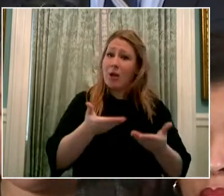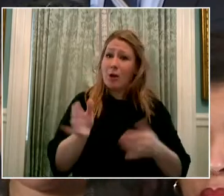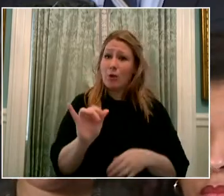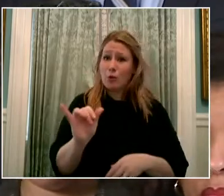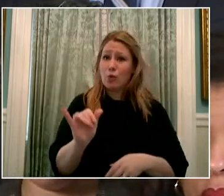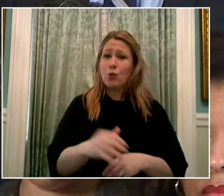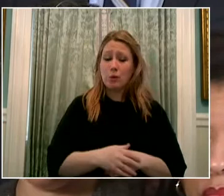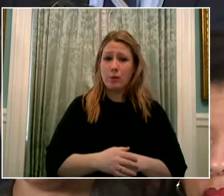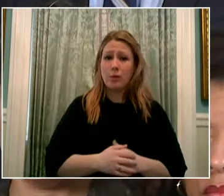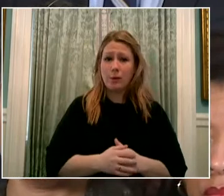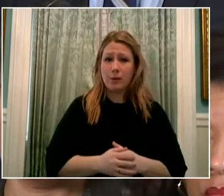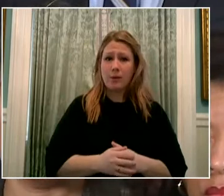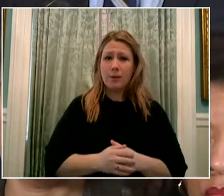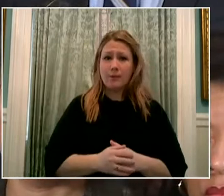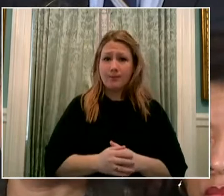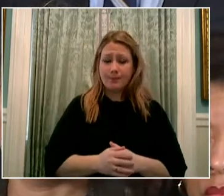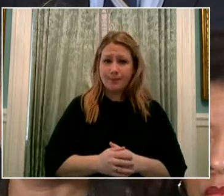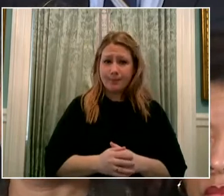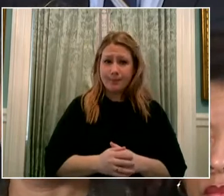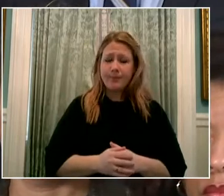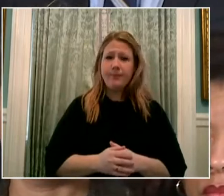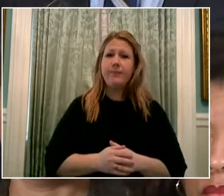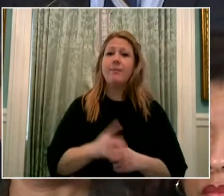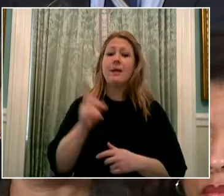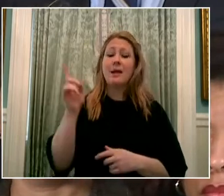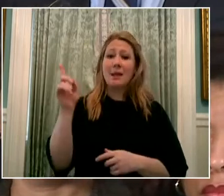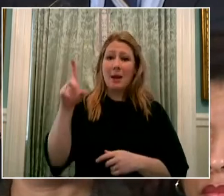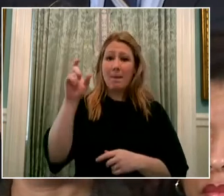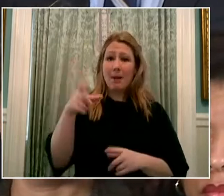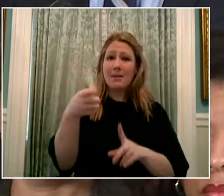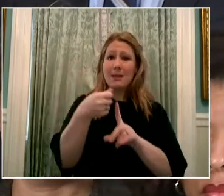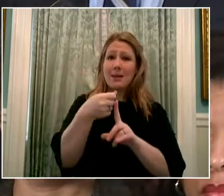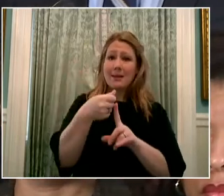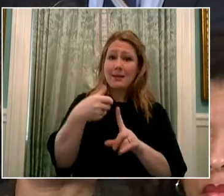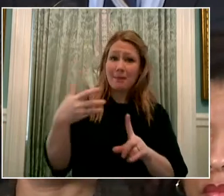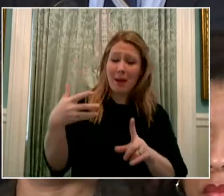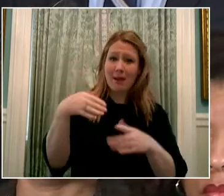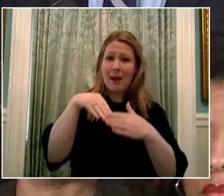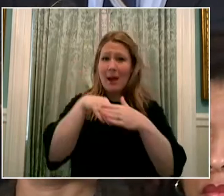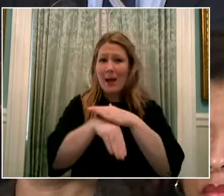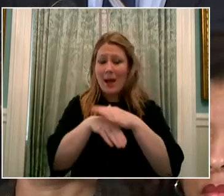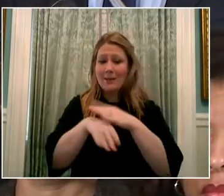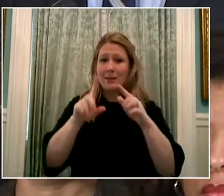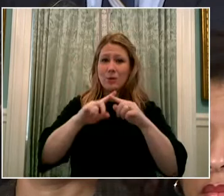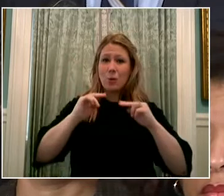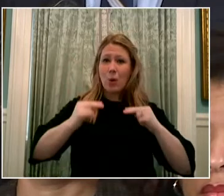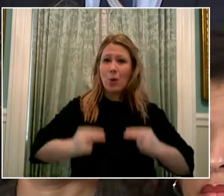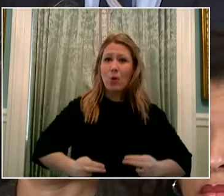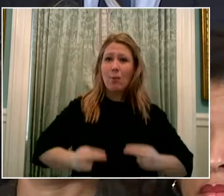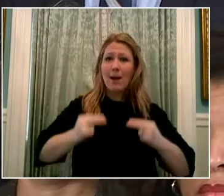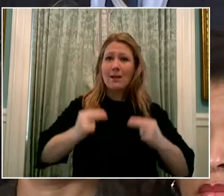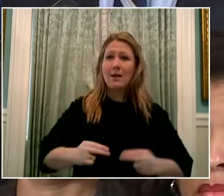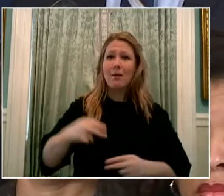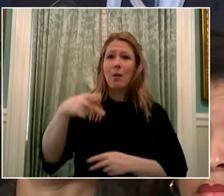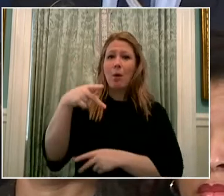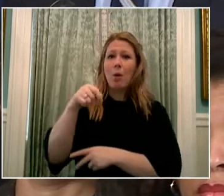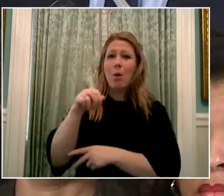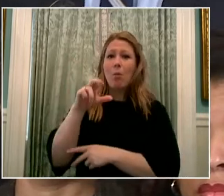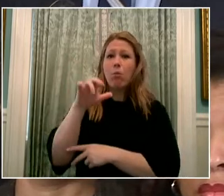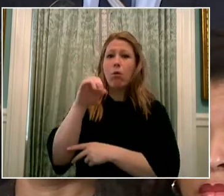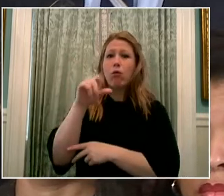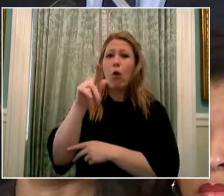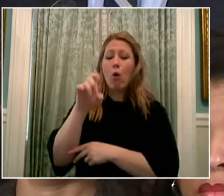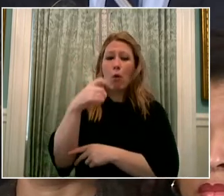Bronx. It must also expand and extend access to humanitarian parole for asylum seekers already in the